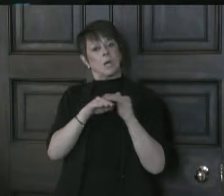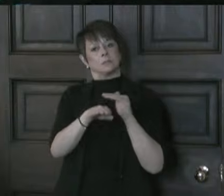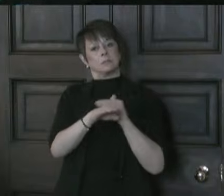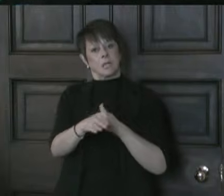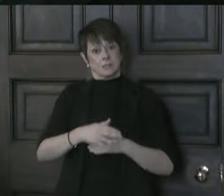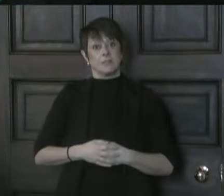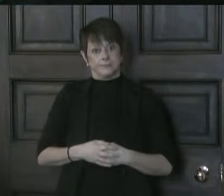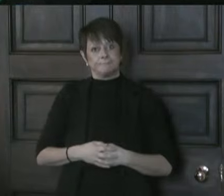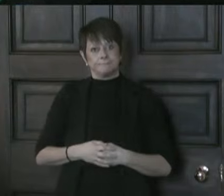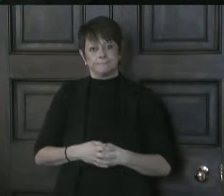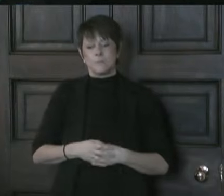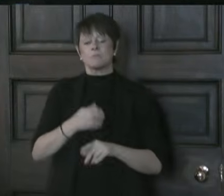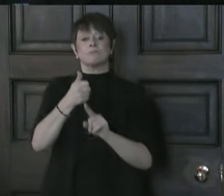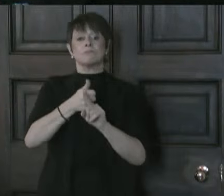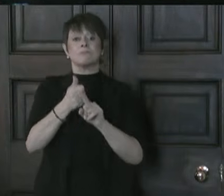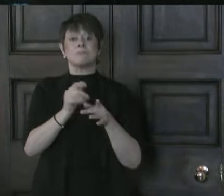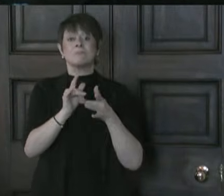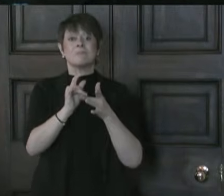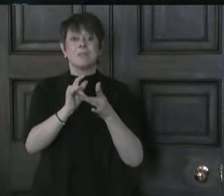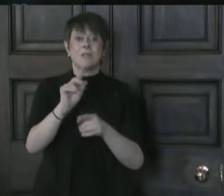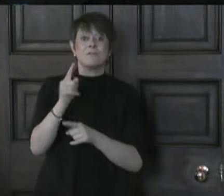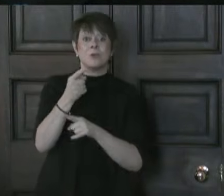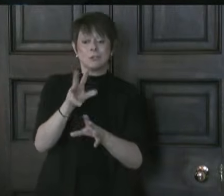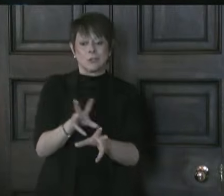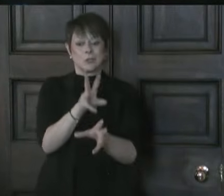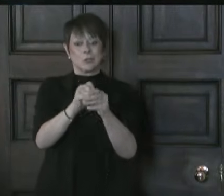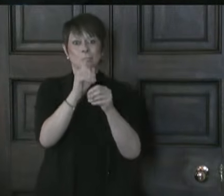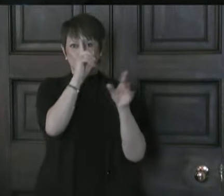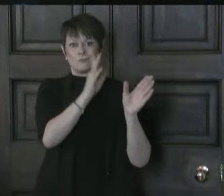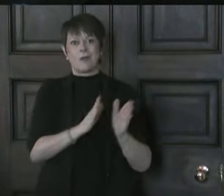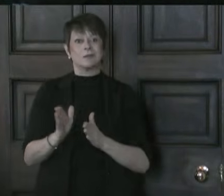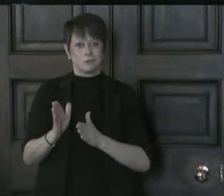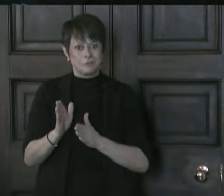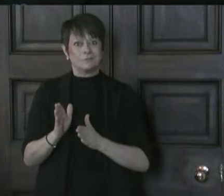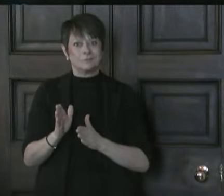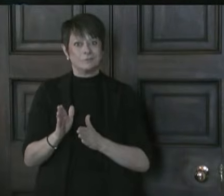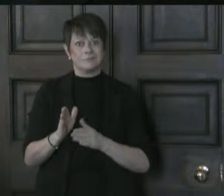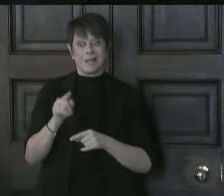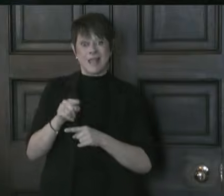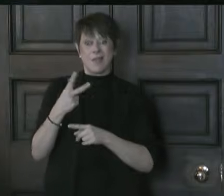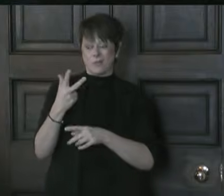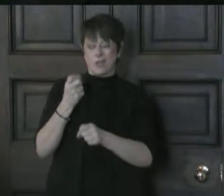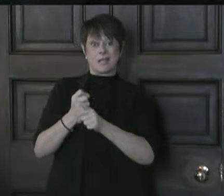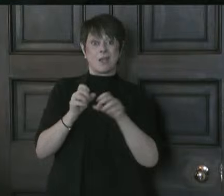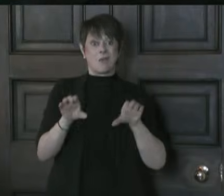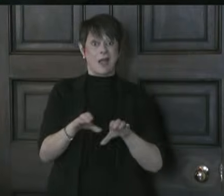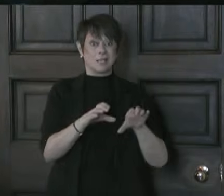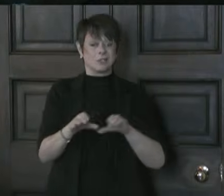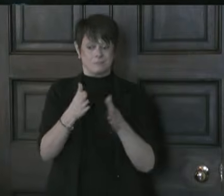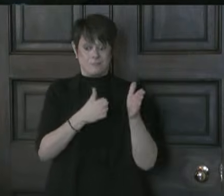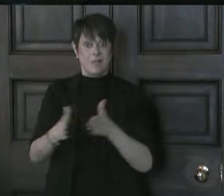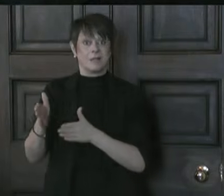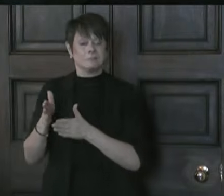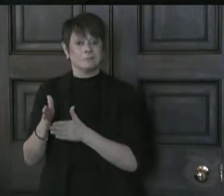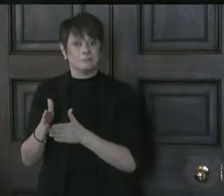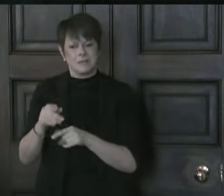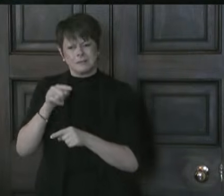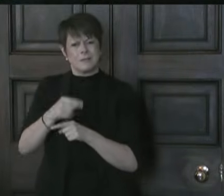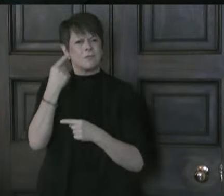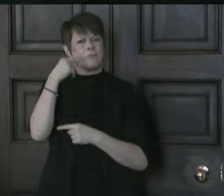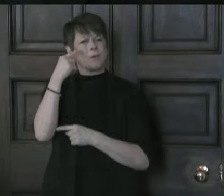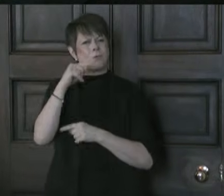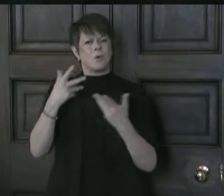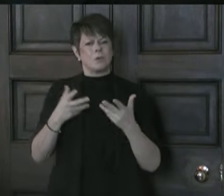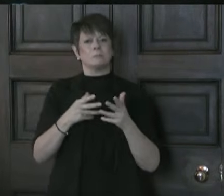Ms. Reed led the province's first inclusion strategy and 3-year action plan, both designed to